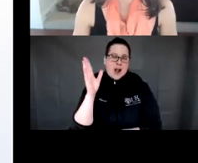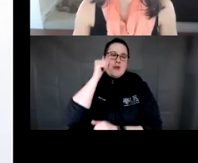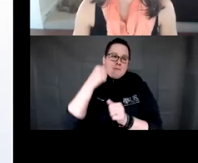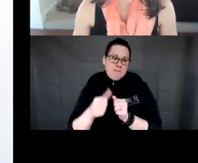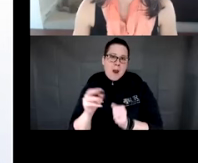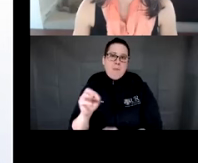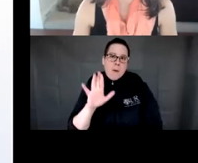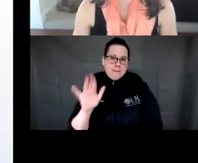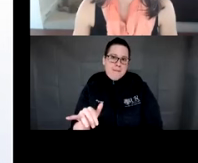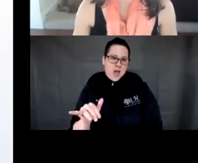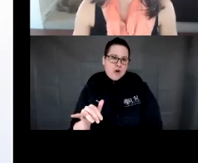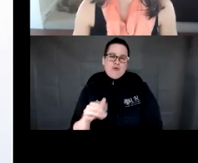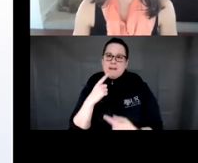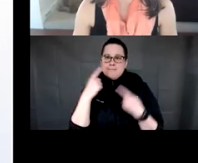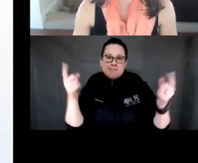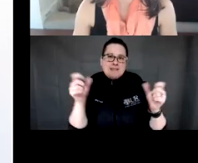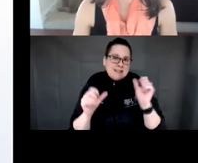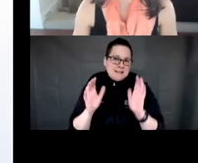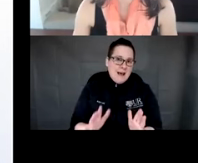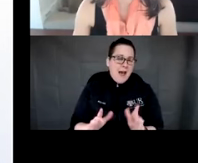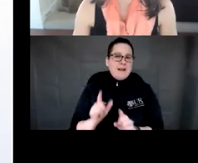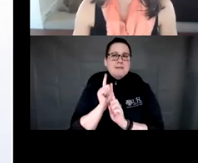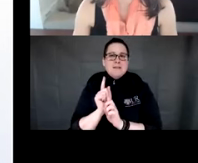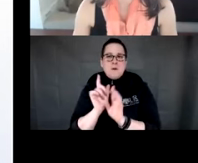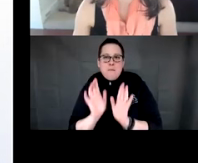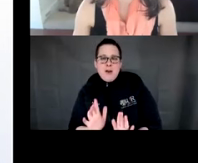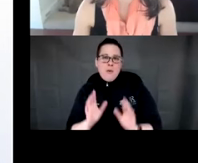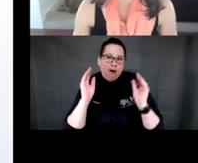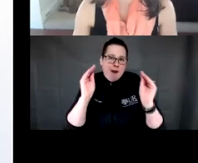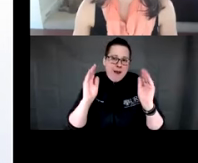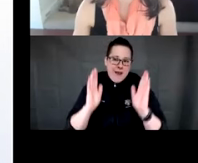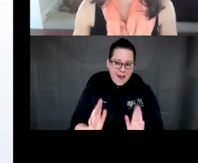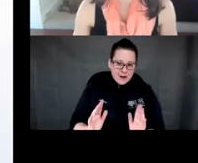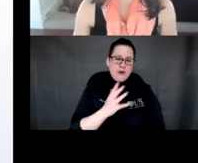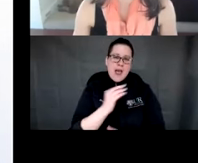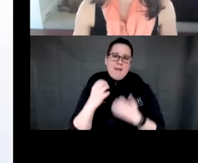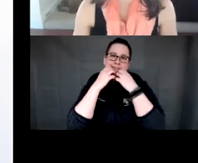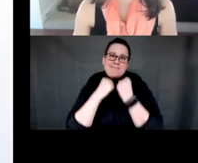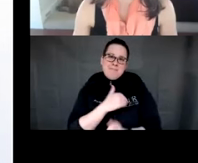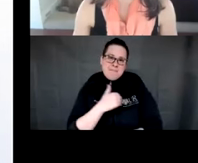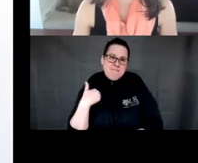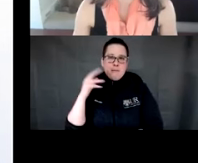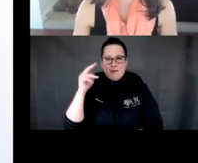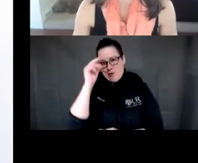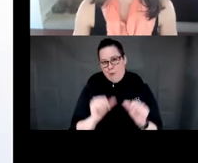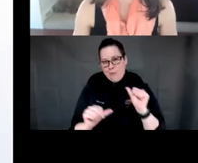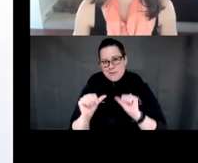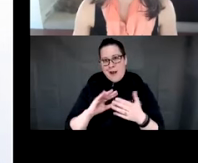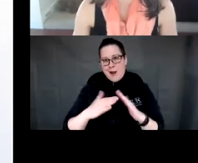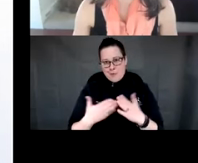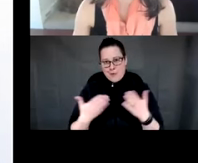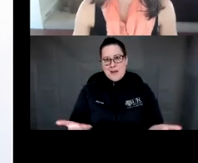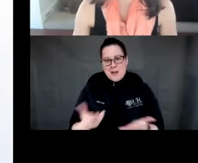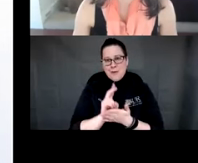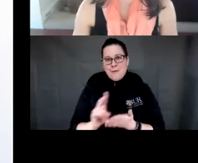Notter as a renowned scientist, a mentor, an educator, and a beloved member of the neuroscience community here at